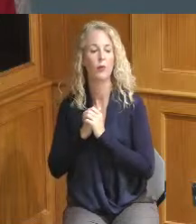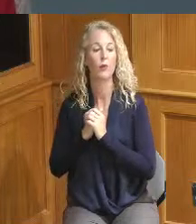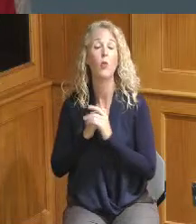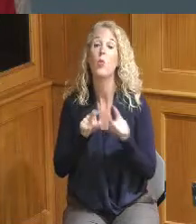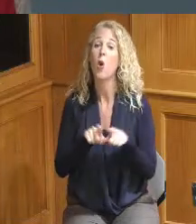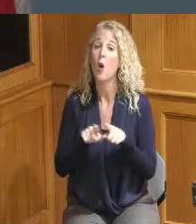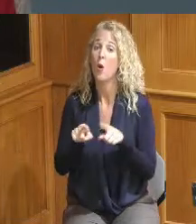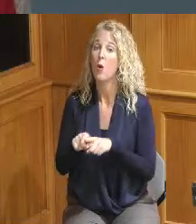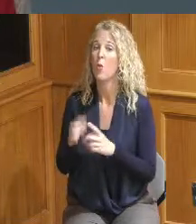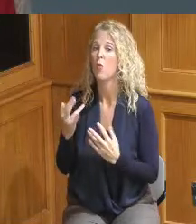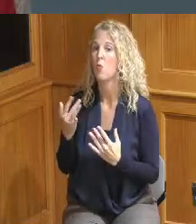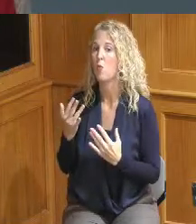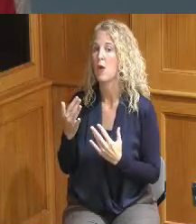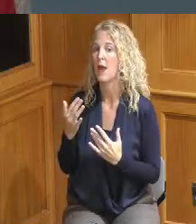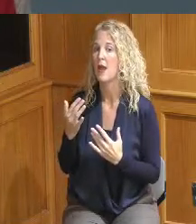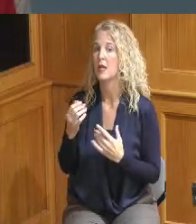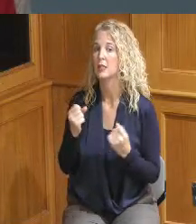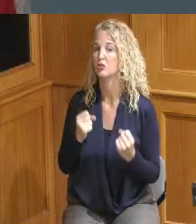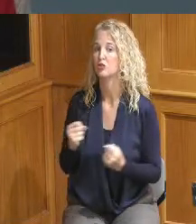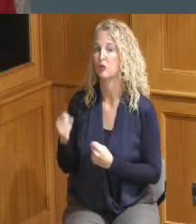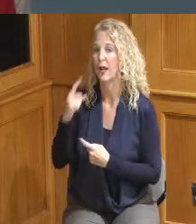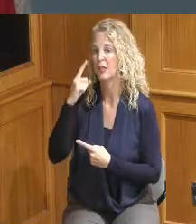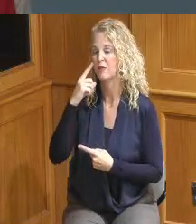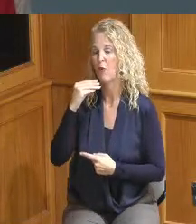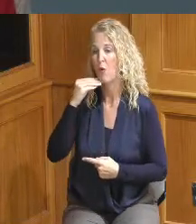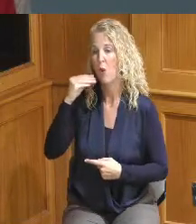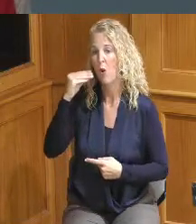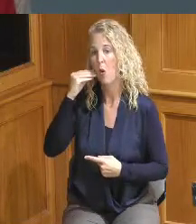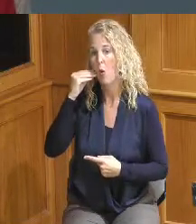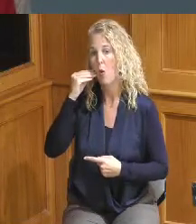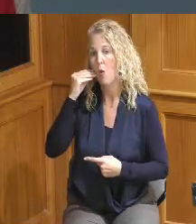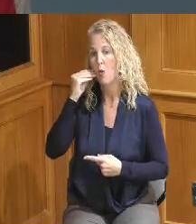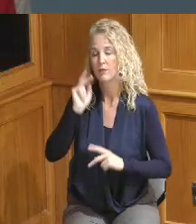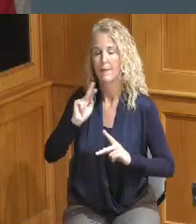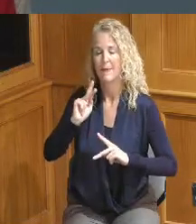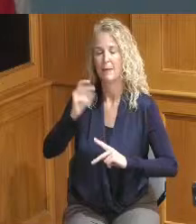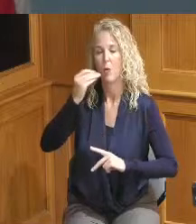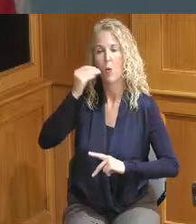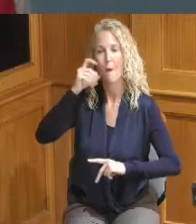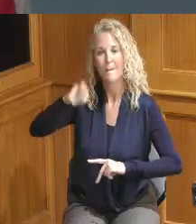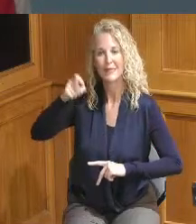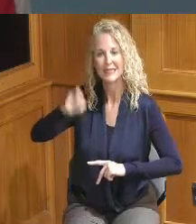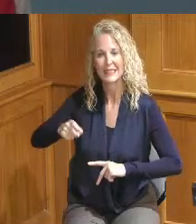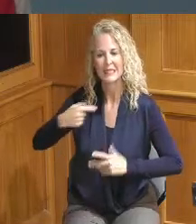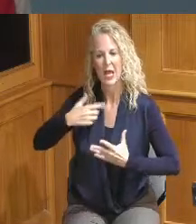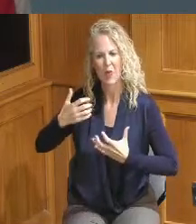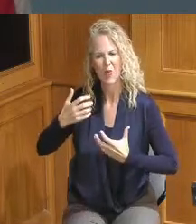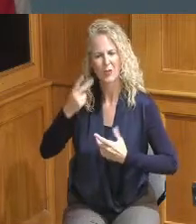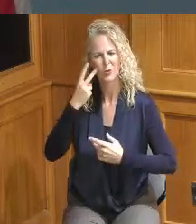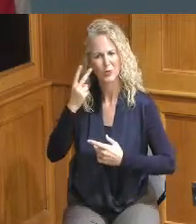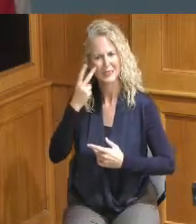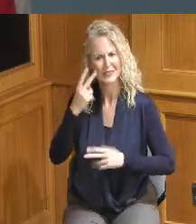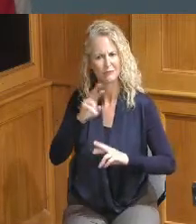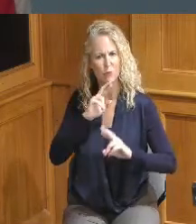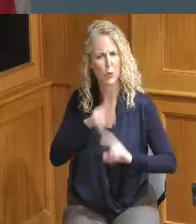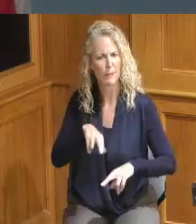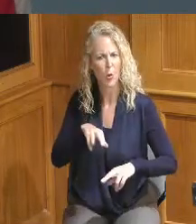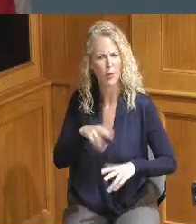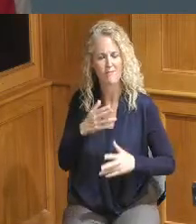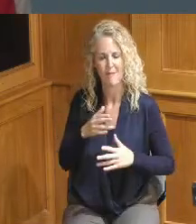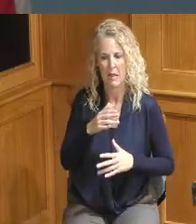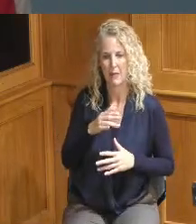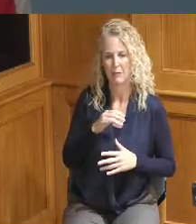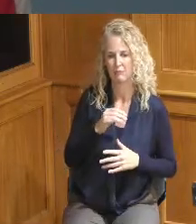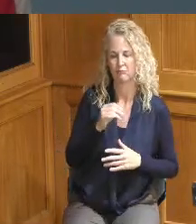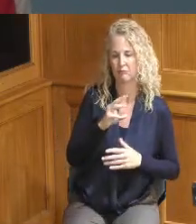also waiting for strategies to end homelessness, to give me a report, or the board a report of, say, from January to July. What have